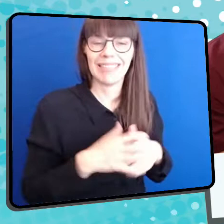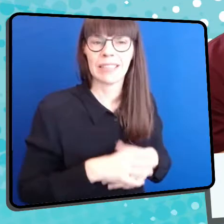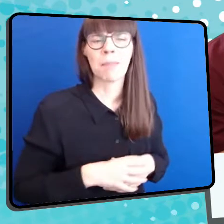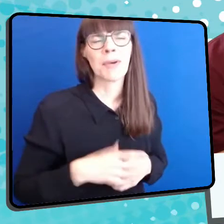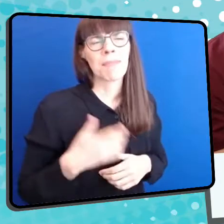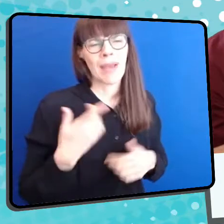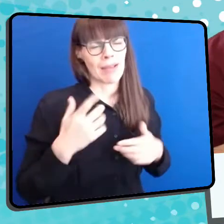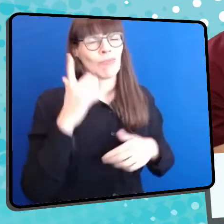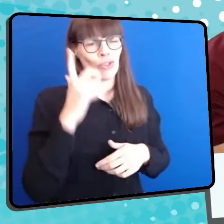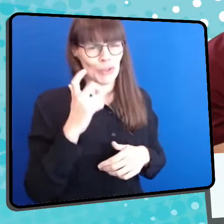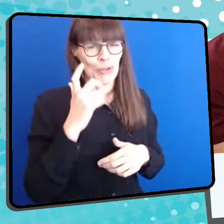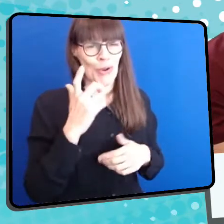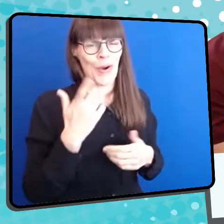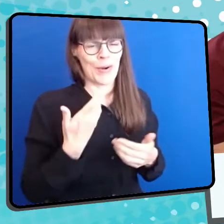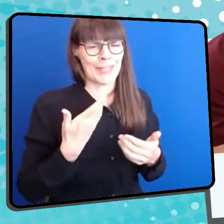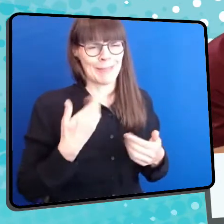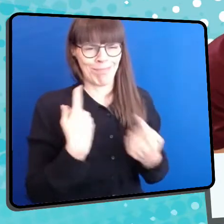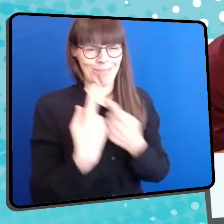day. So